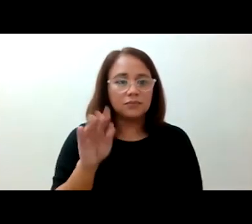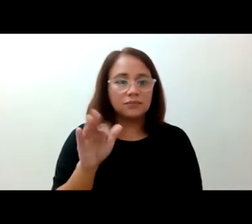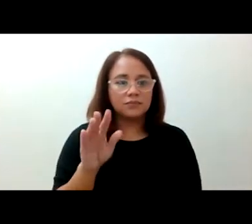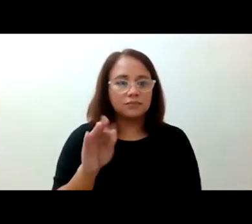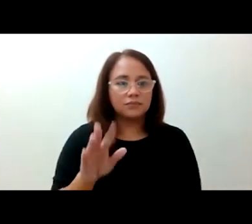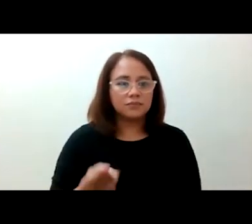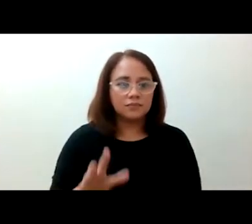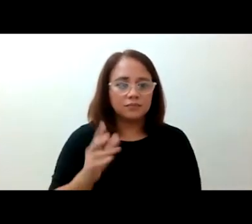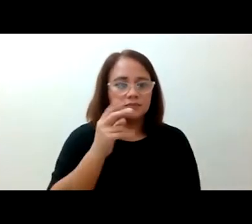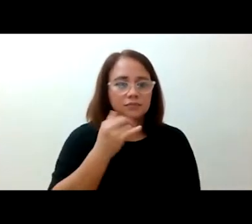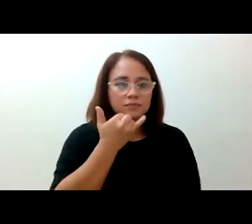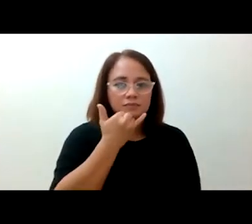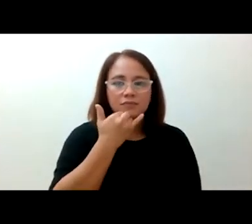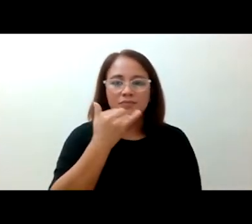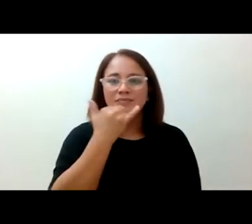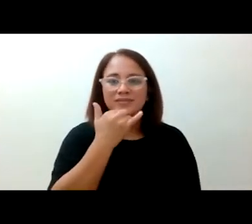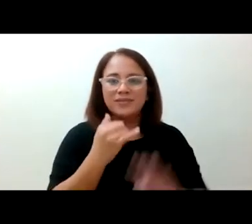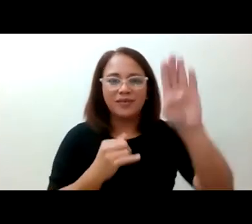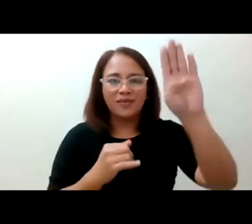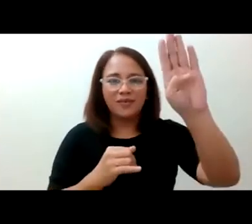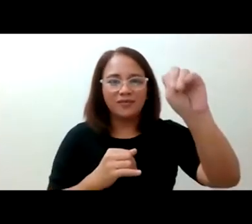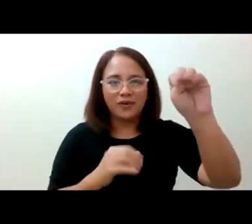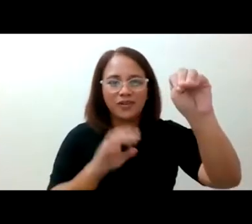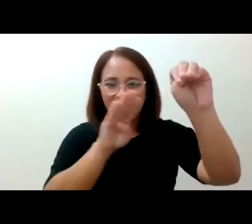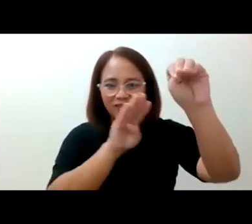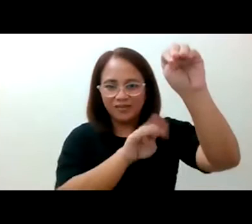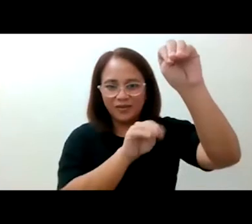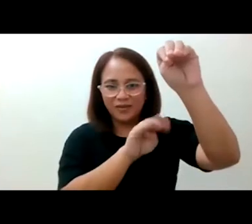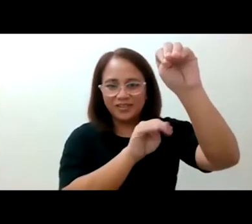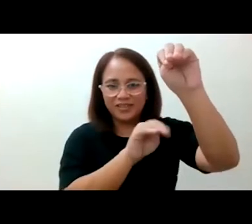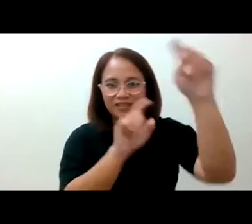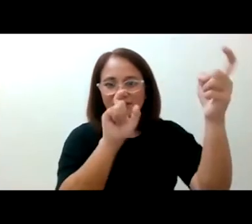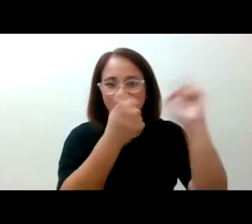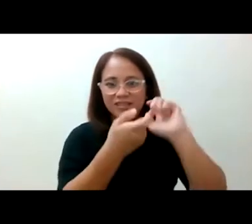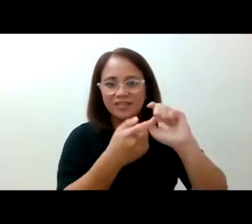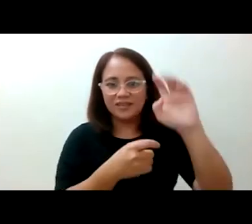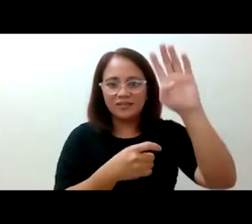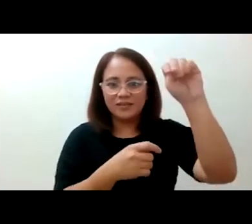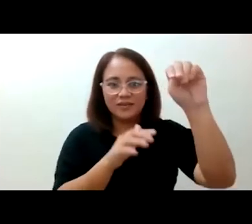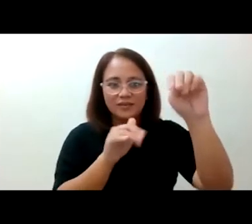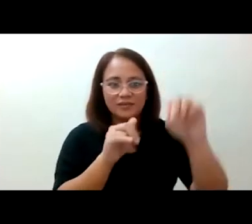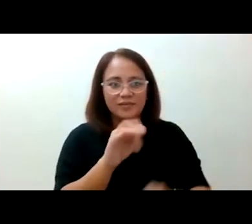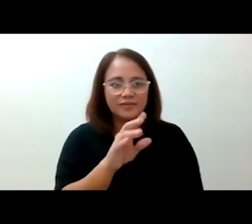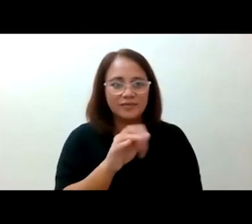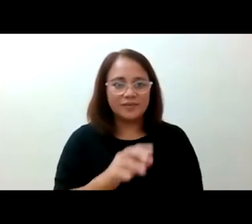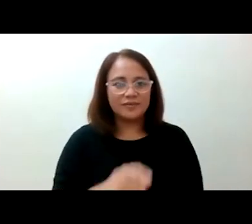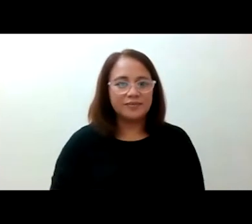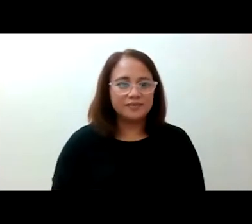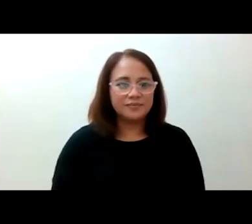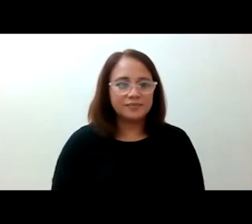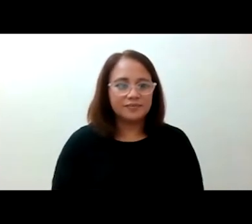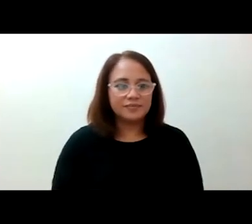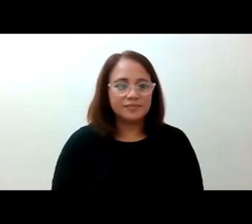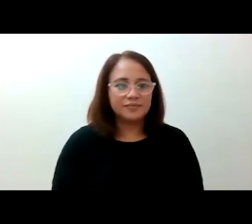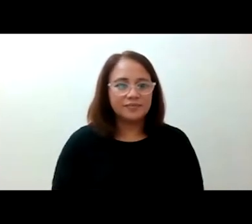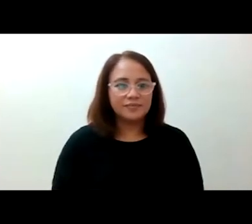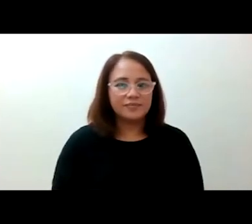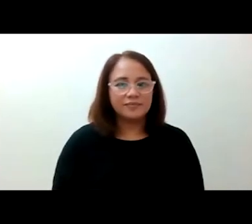So change 14 to 15 and change 15 to 16.